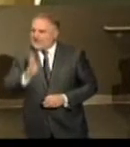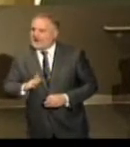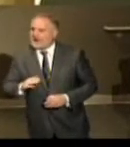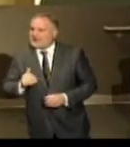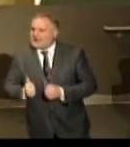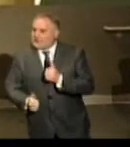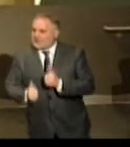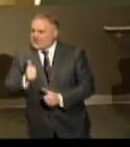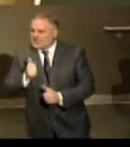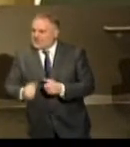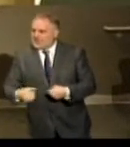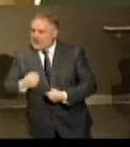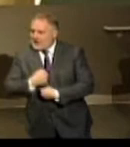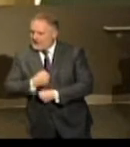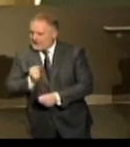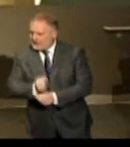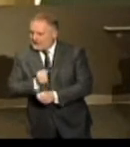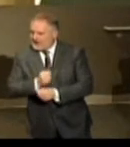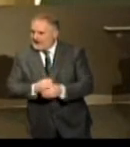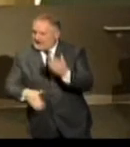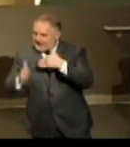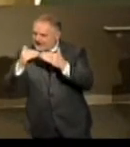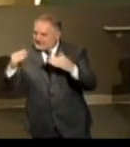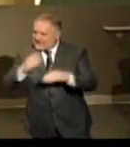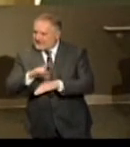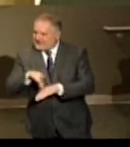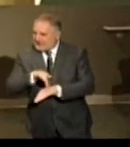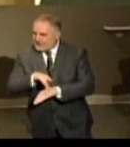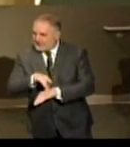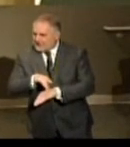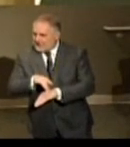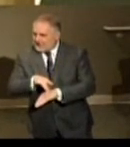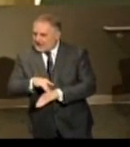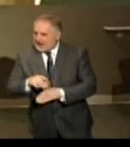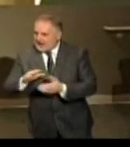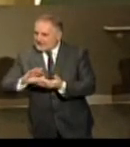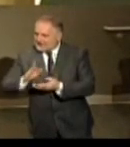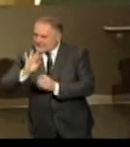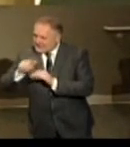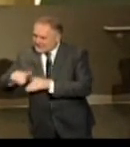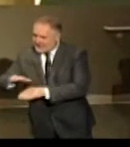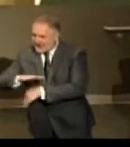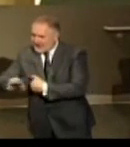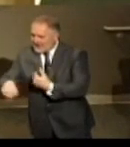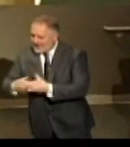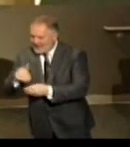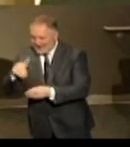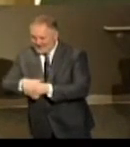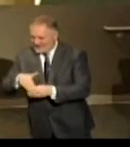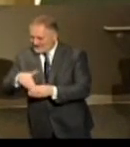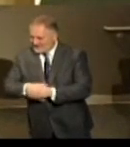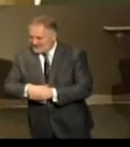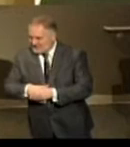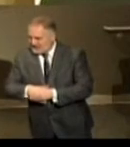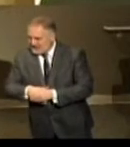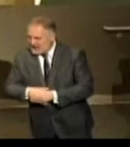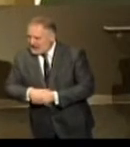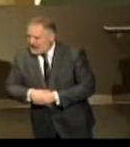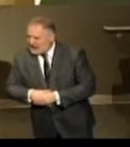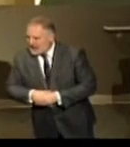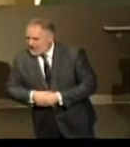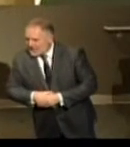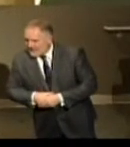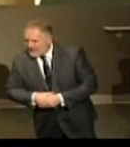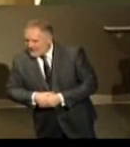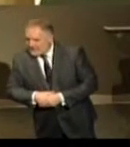has, come on, read it with me, which has what? Made heaven and earth and the sea and all them that is. He said,